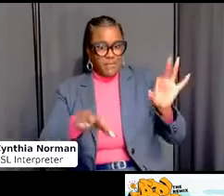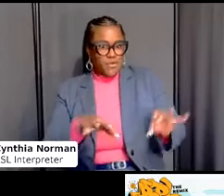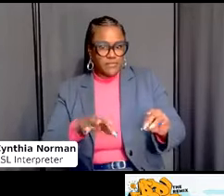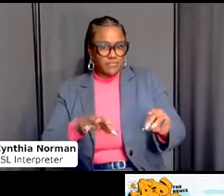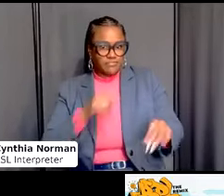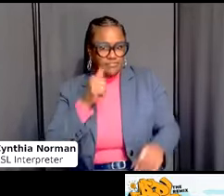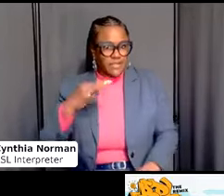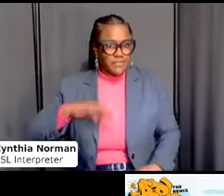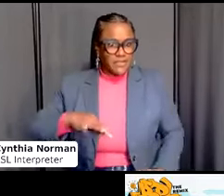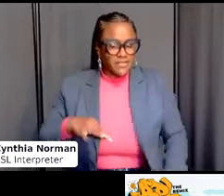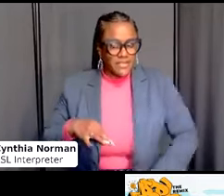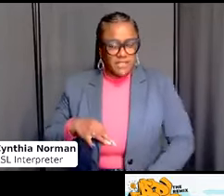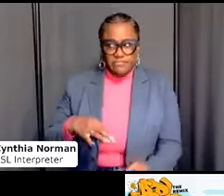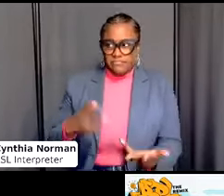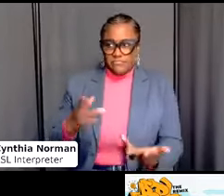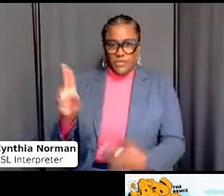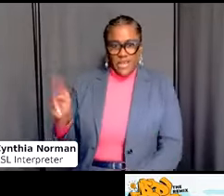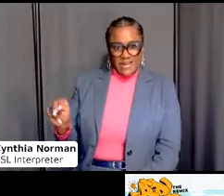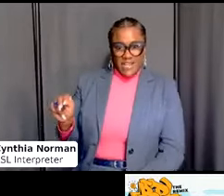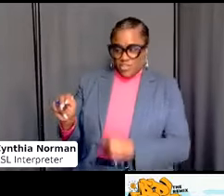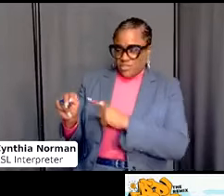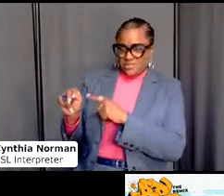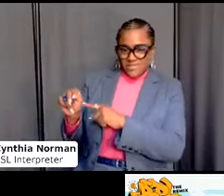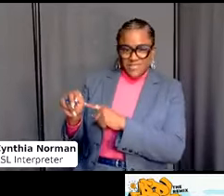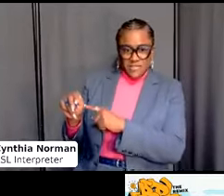Nations, the configuration of these